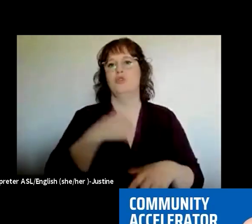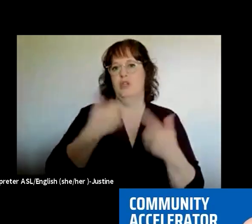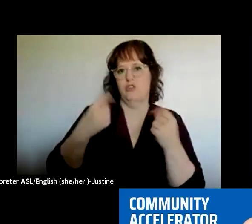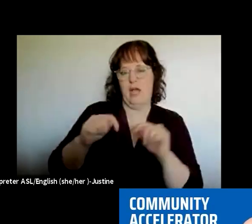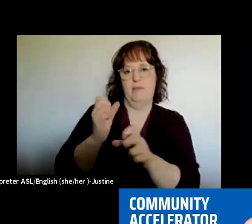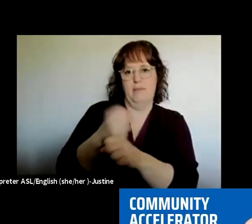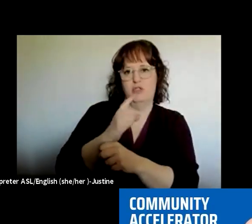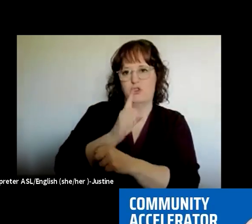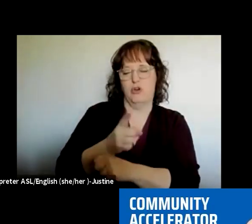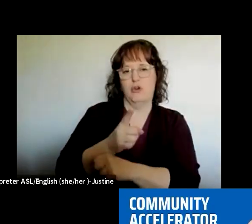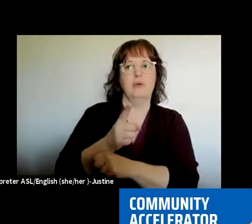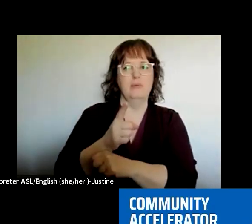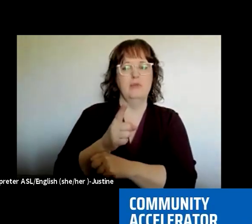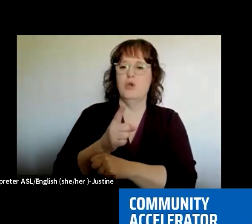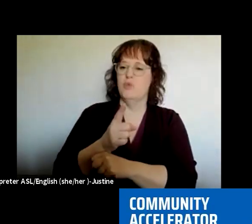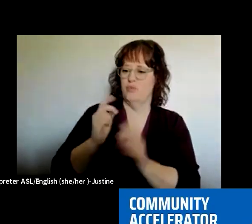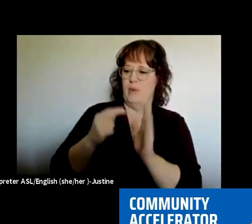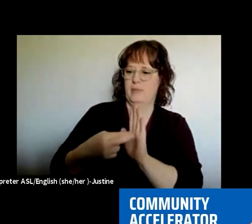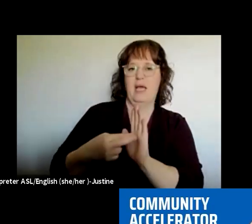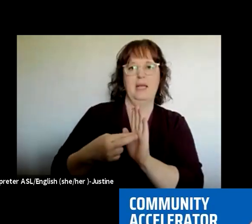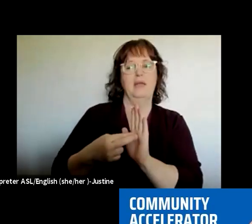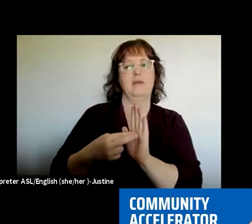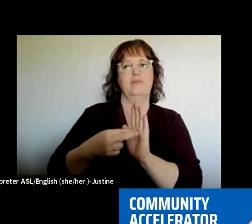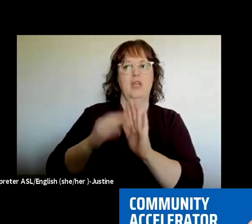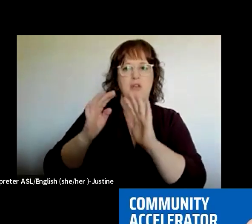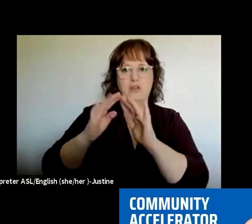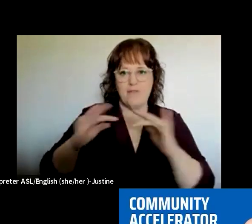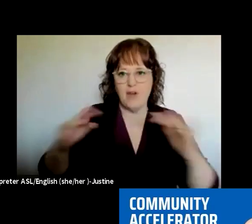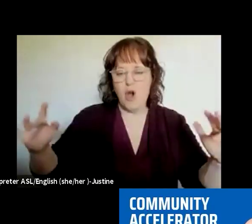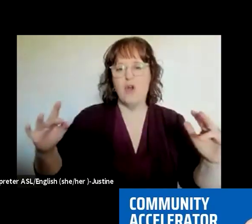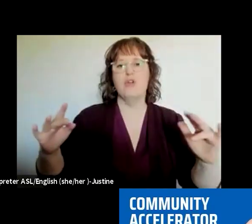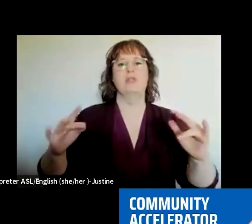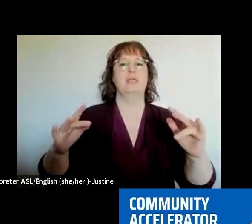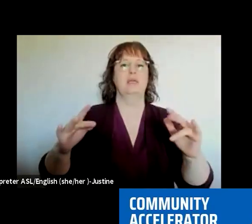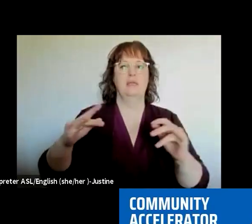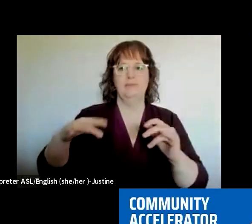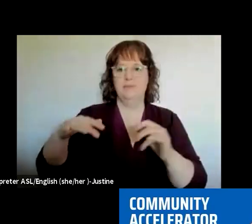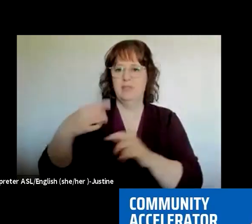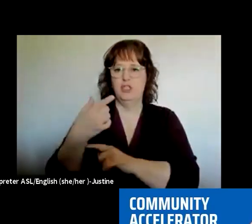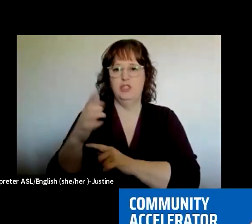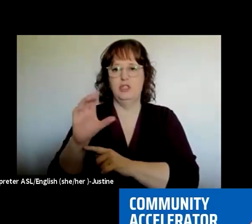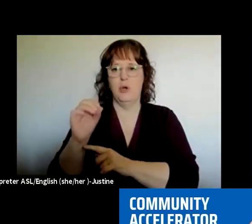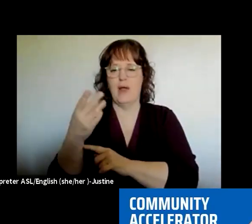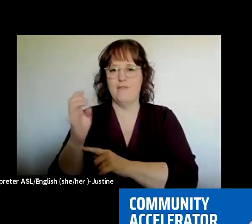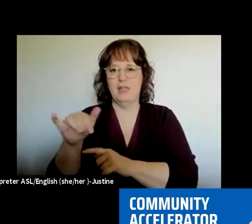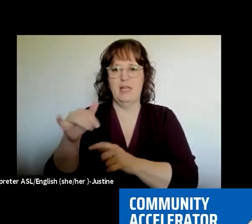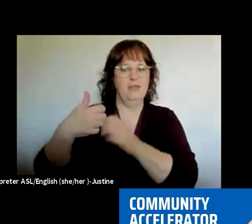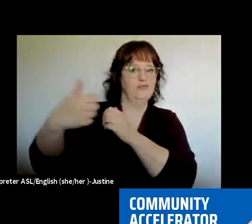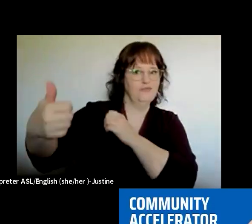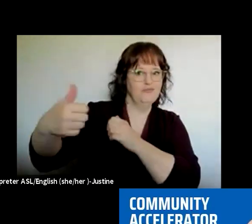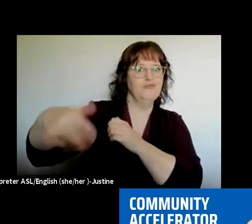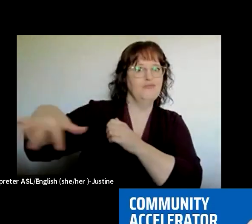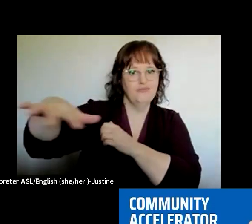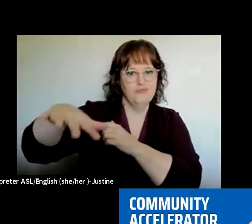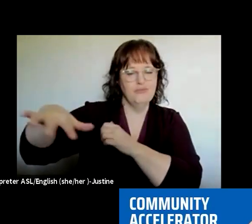and demographically diverse and representative of the arts and cultural organizations and philanthropic leaders